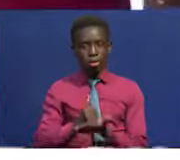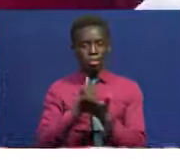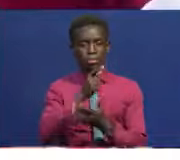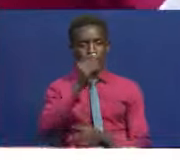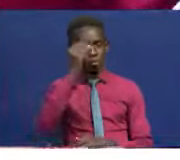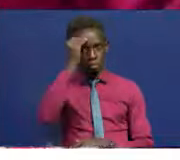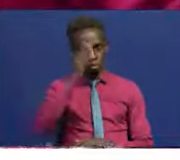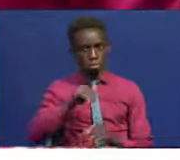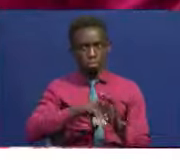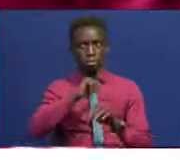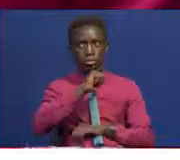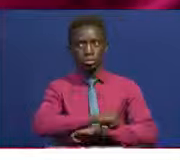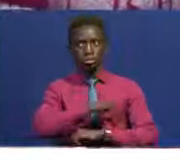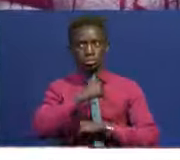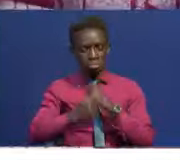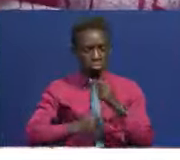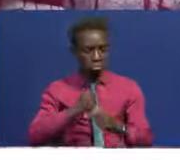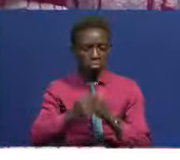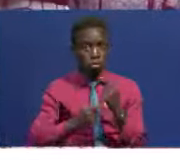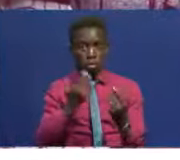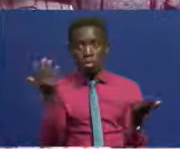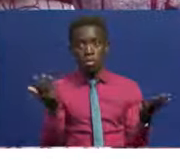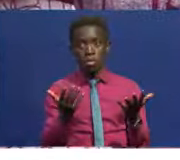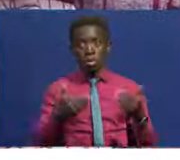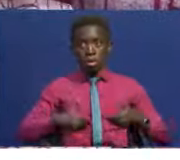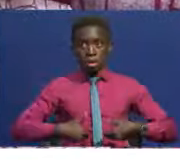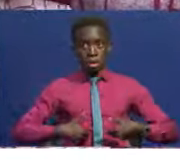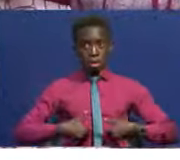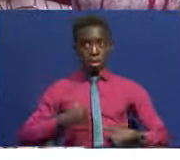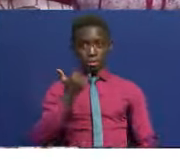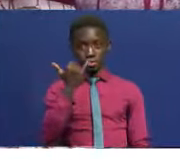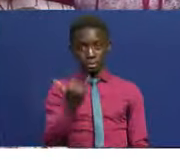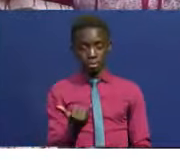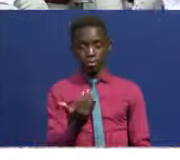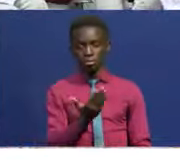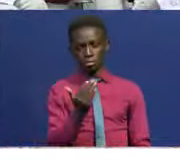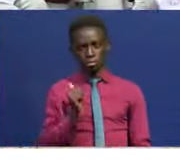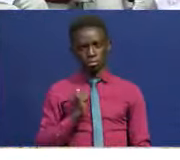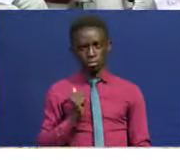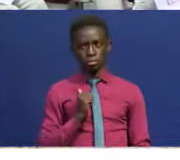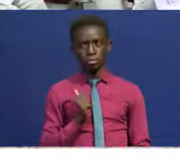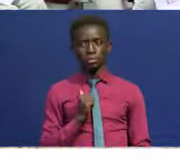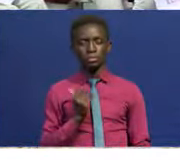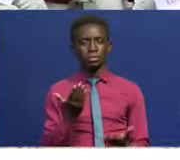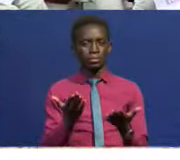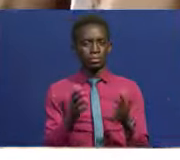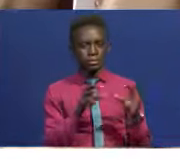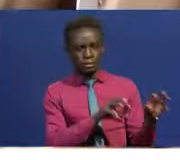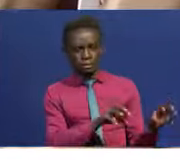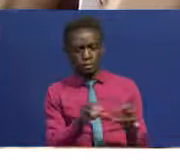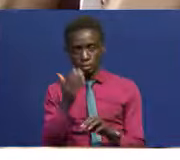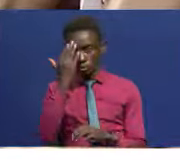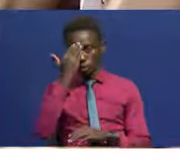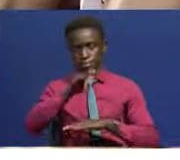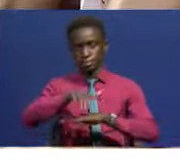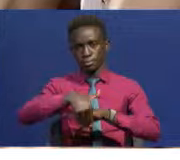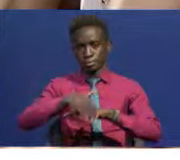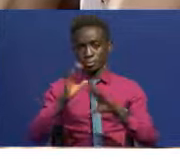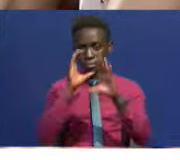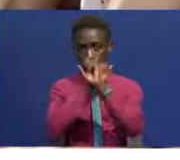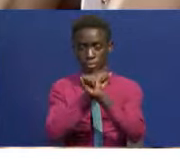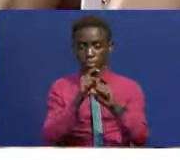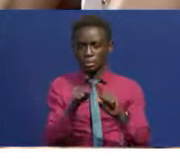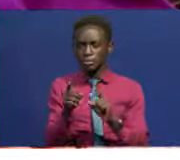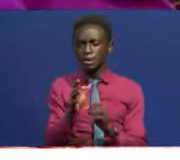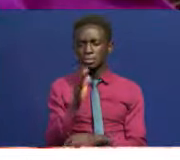school and end the trend where young girls are lured to exchange sexual favors for sanitary towels. She was speaking during a